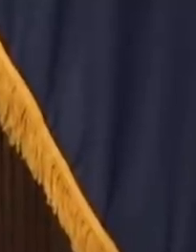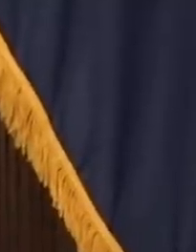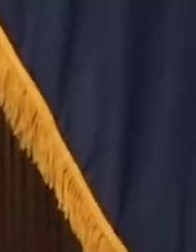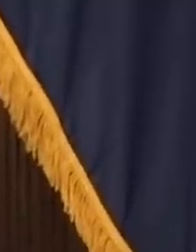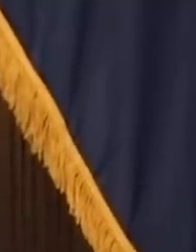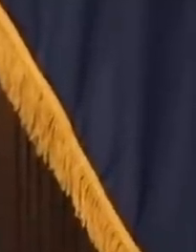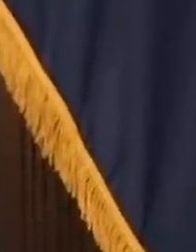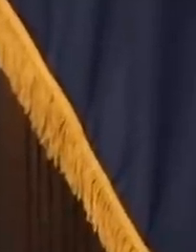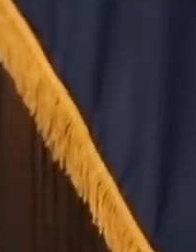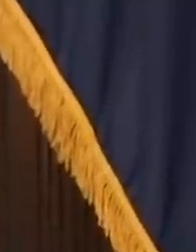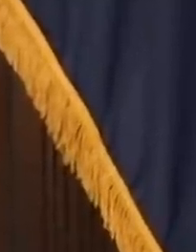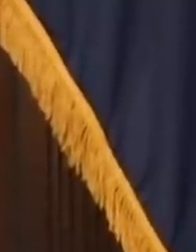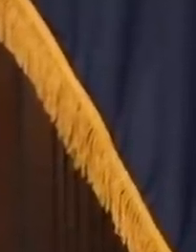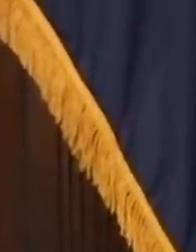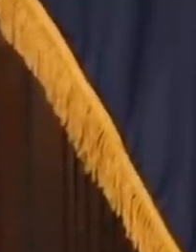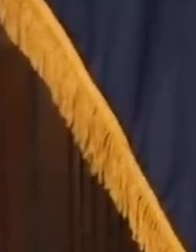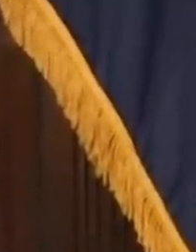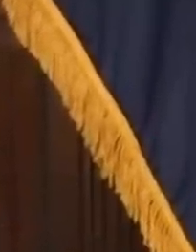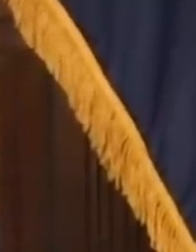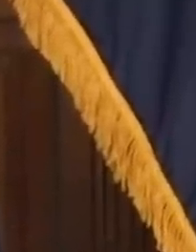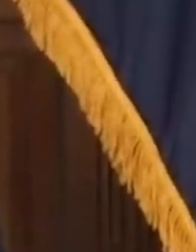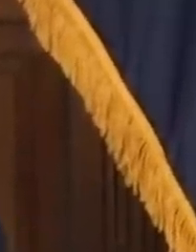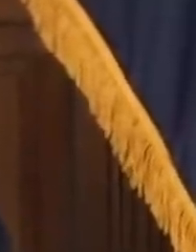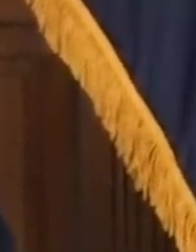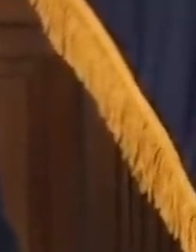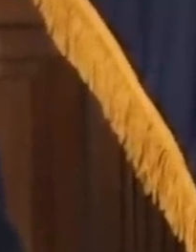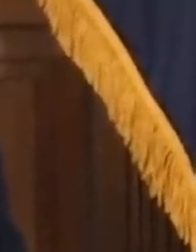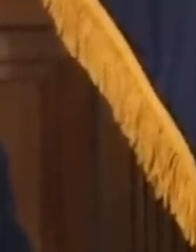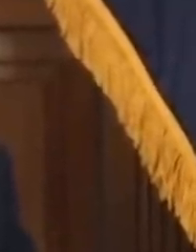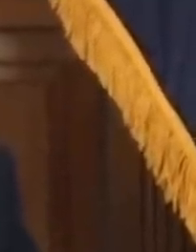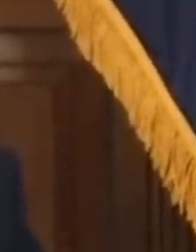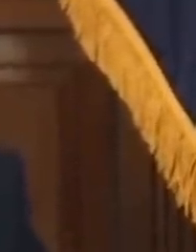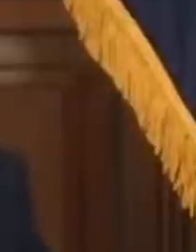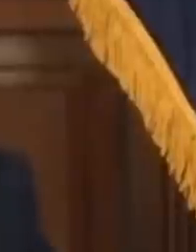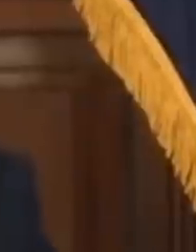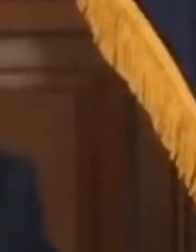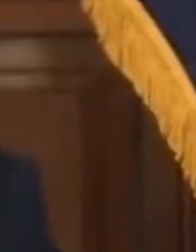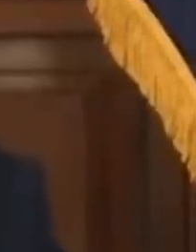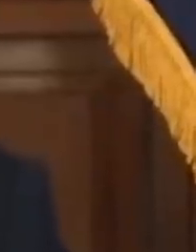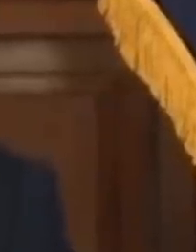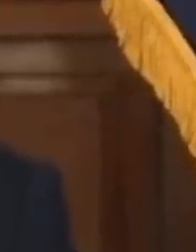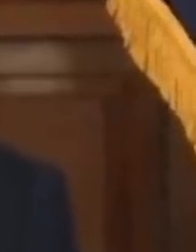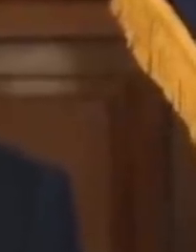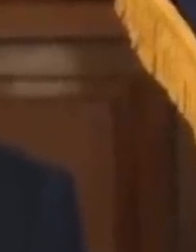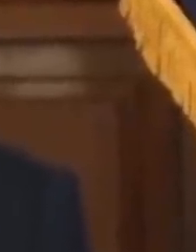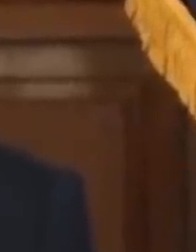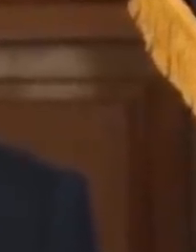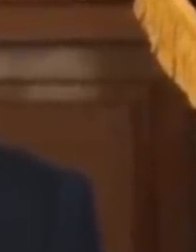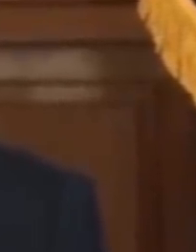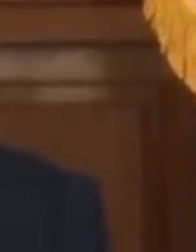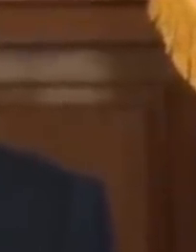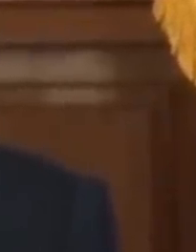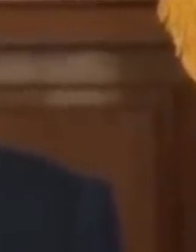young woman who worked here, who said that I made her feel uncomfortable